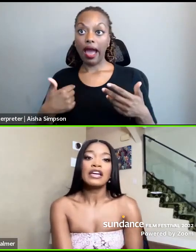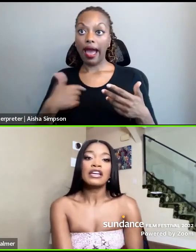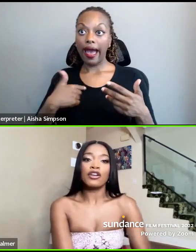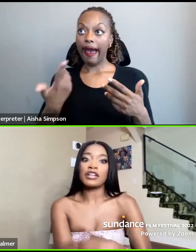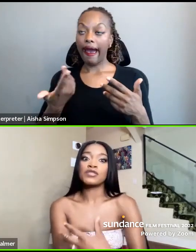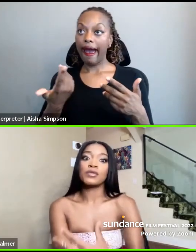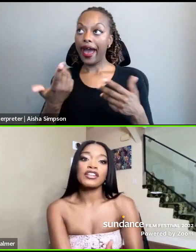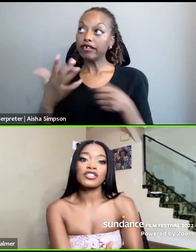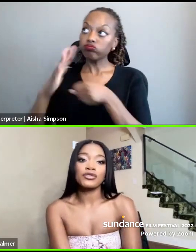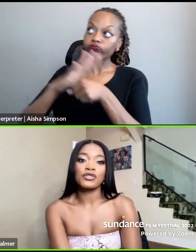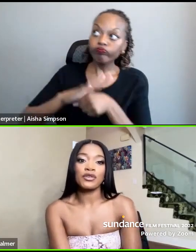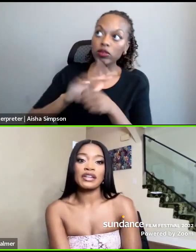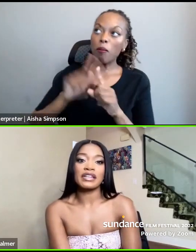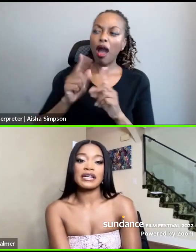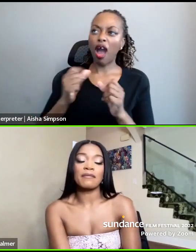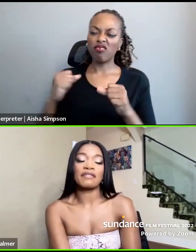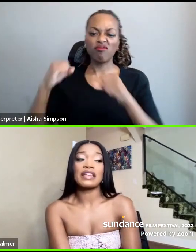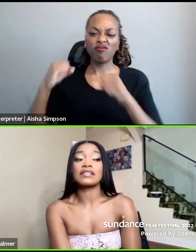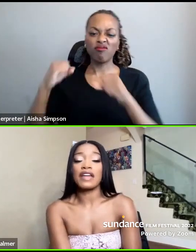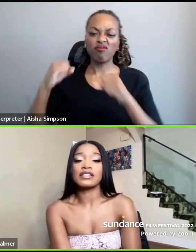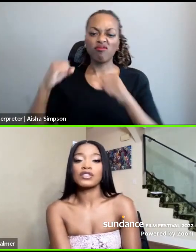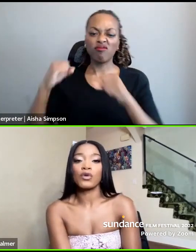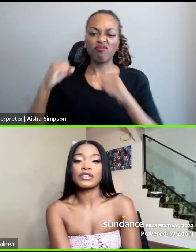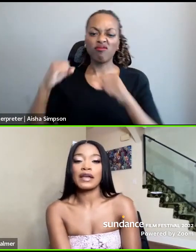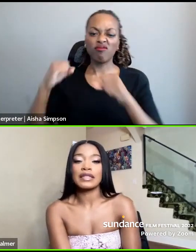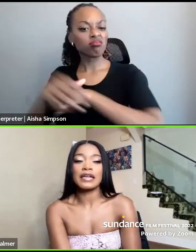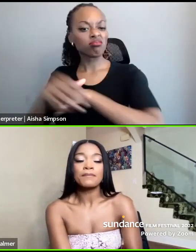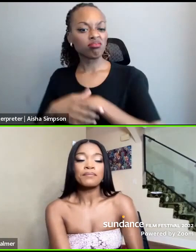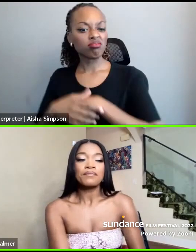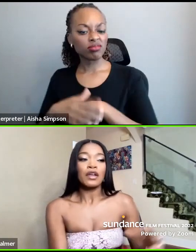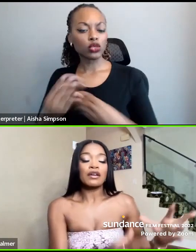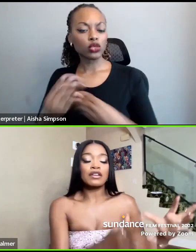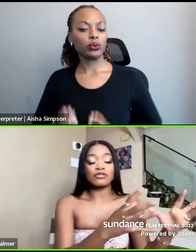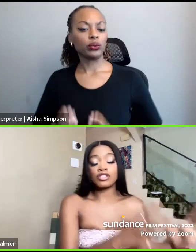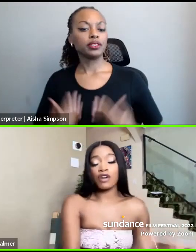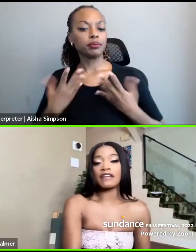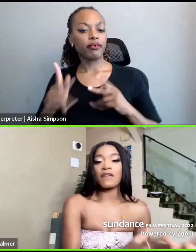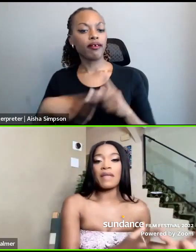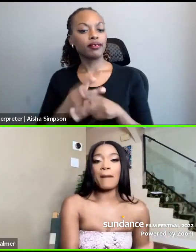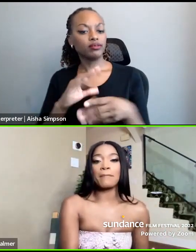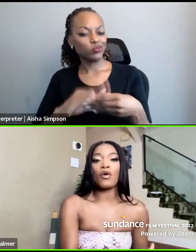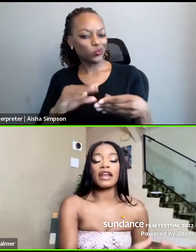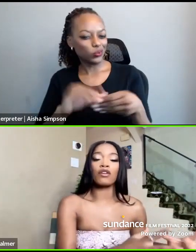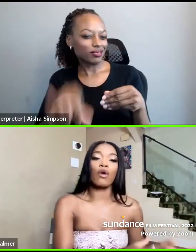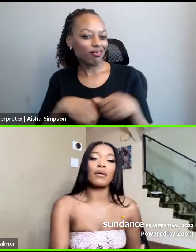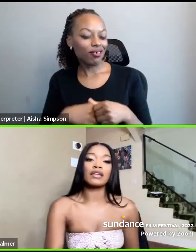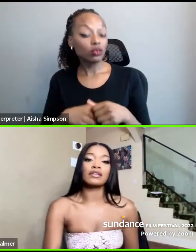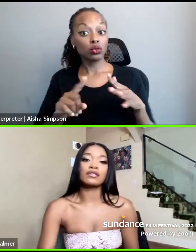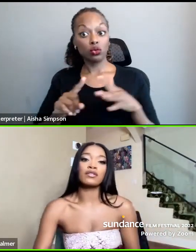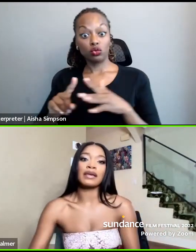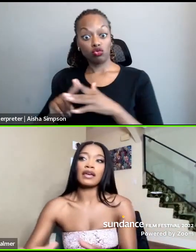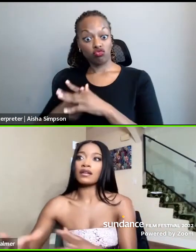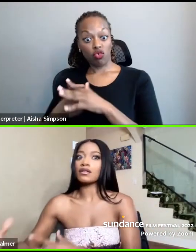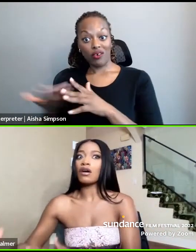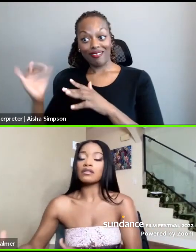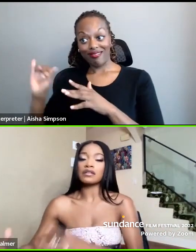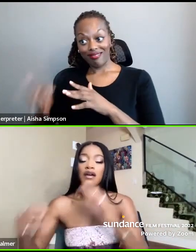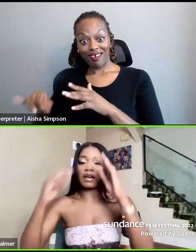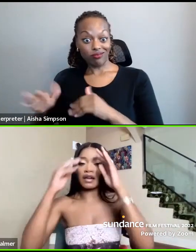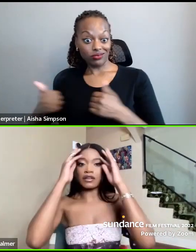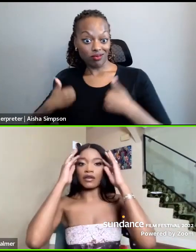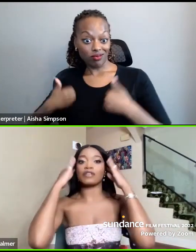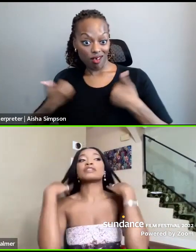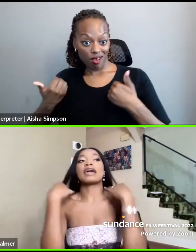top, and, inspirational stories and things of that sort. So I think, starting from that point and growing into being an